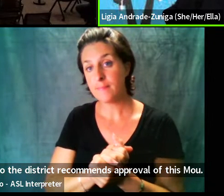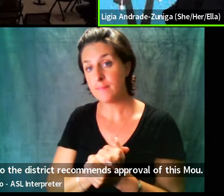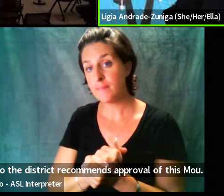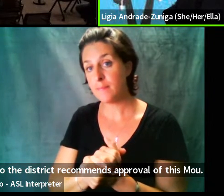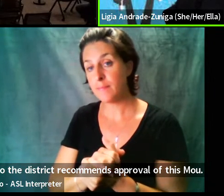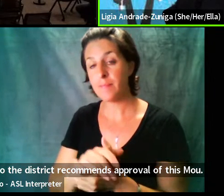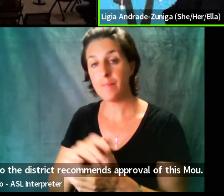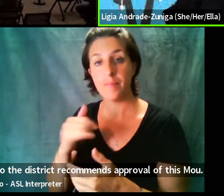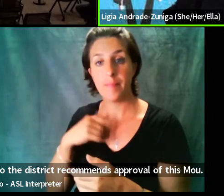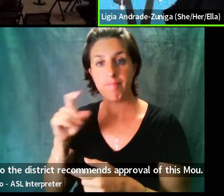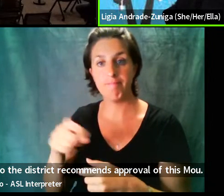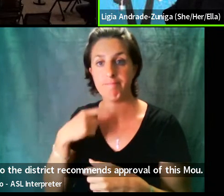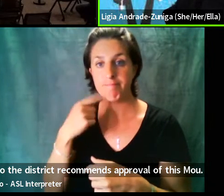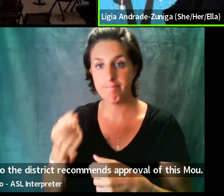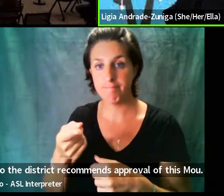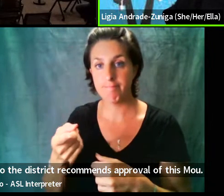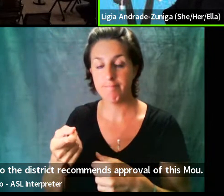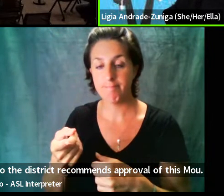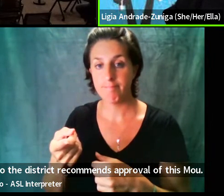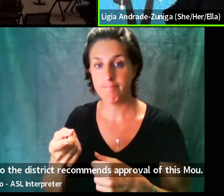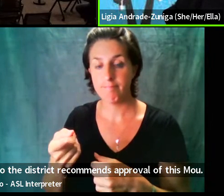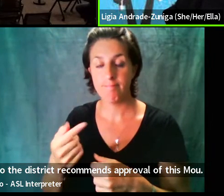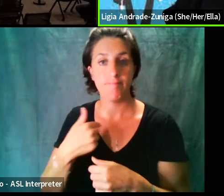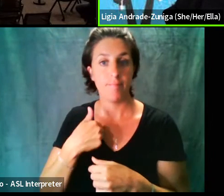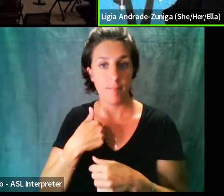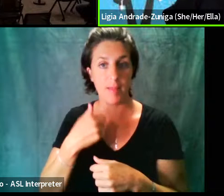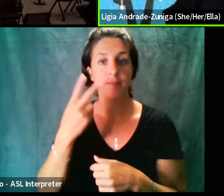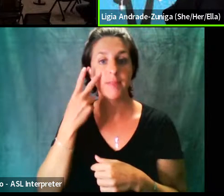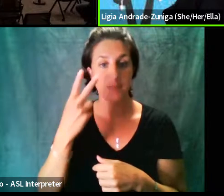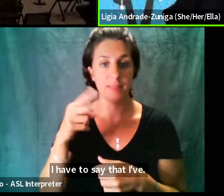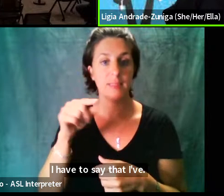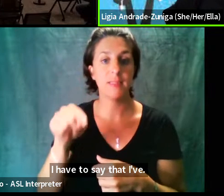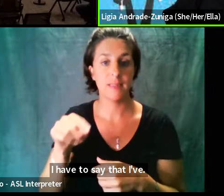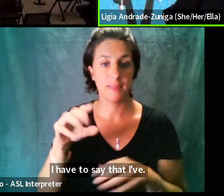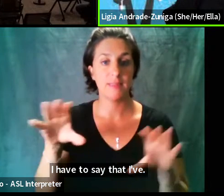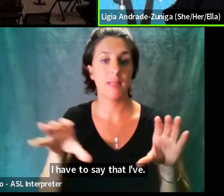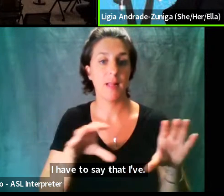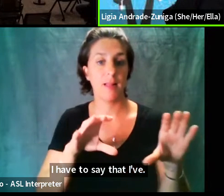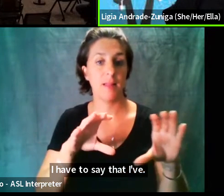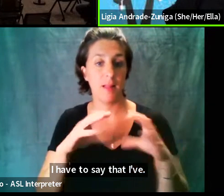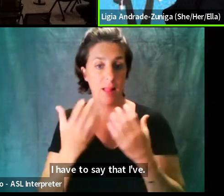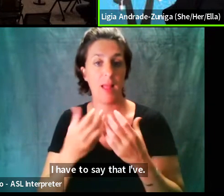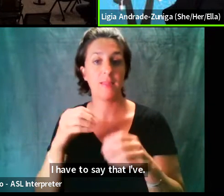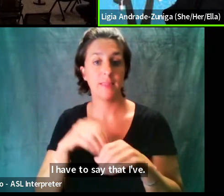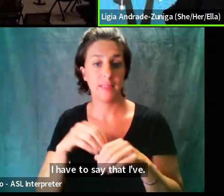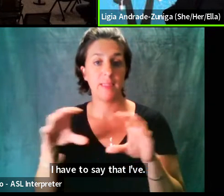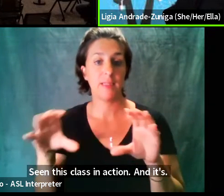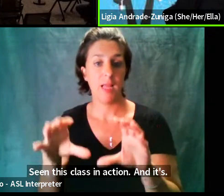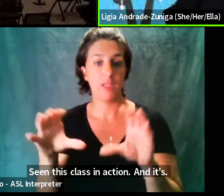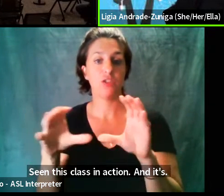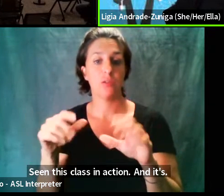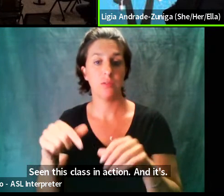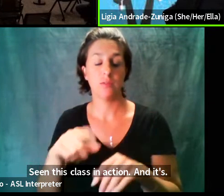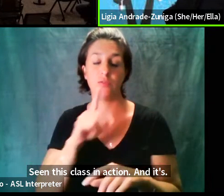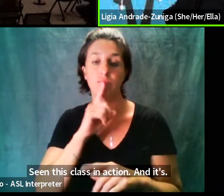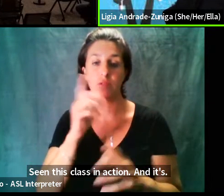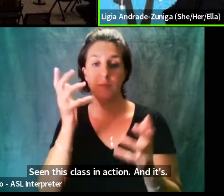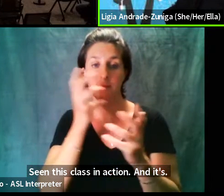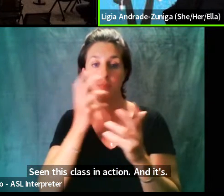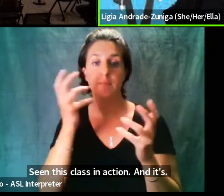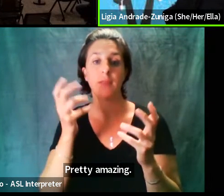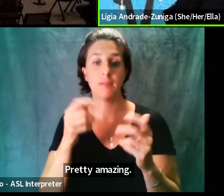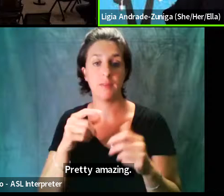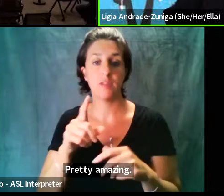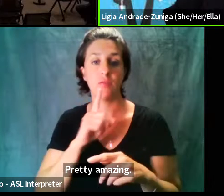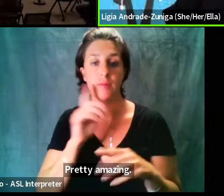I have to say that I've seen this class in action and it's pretty amazing. It's so